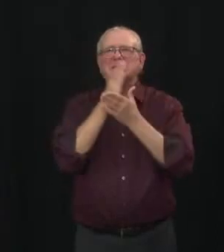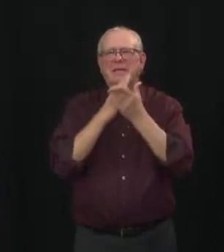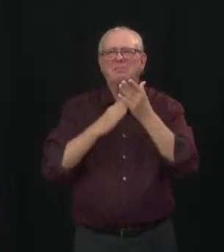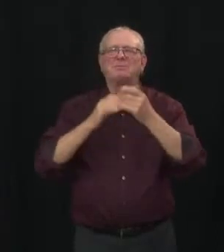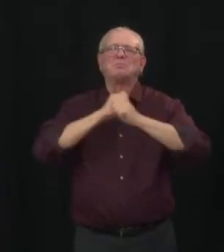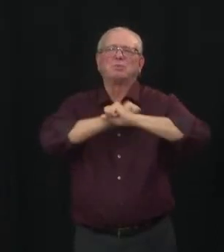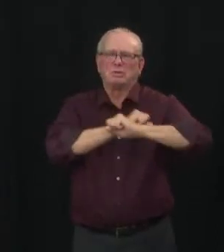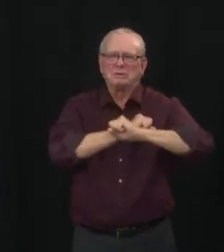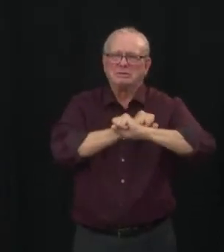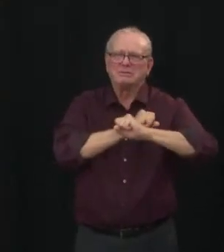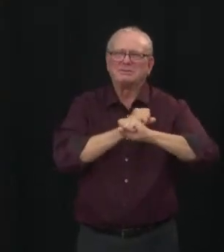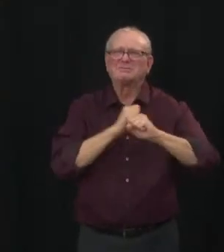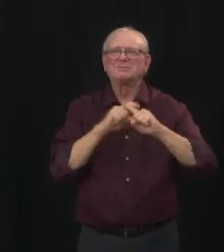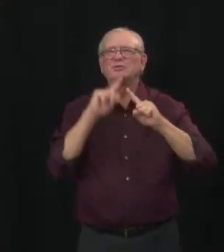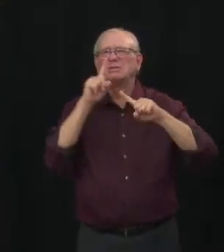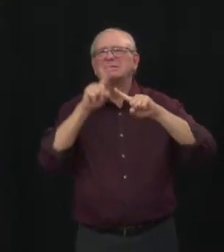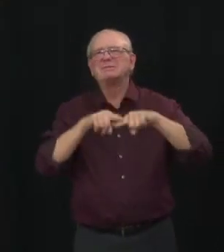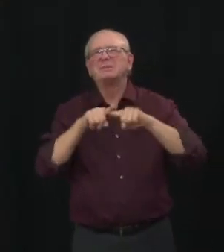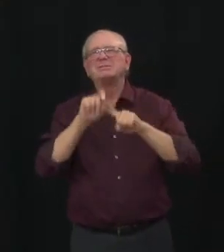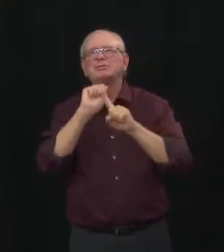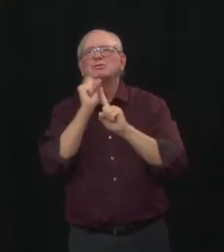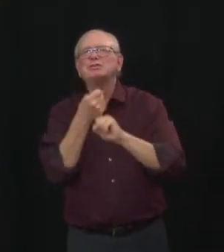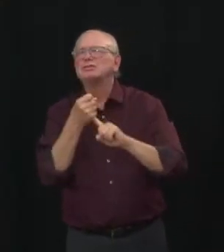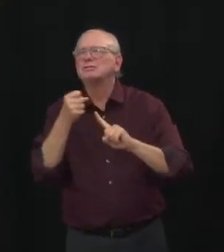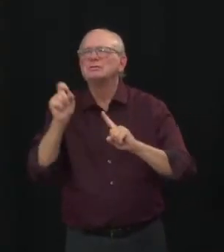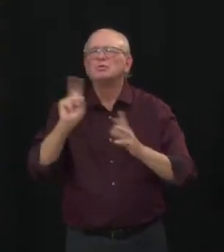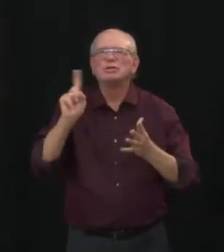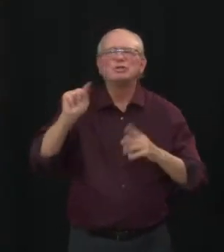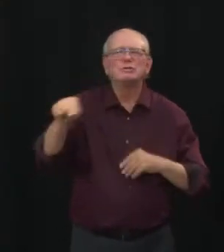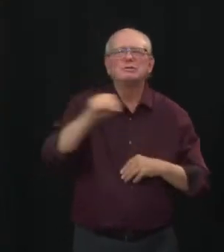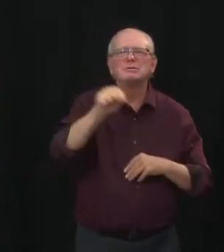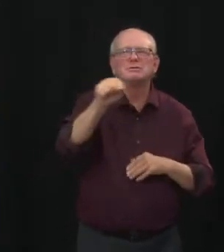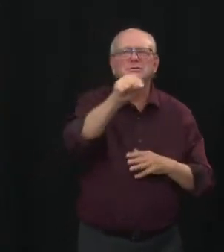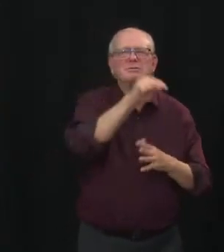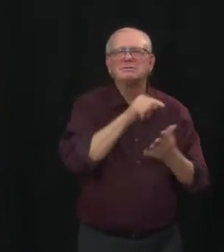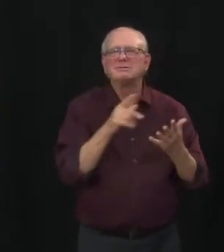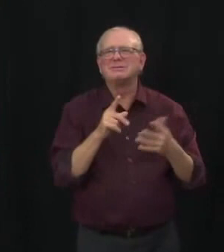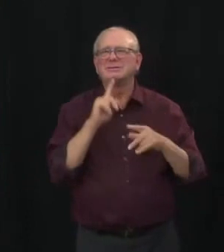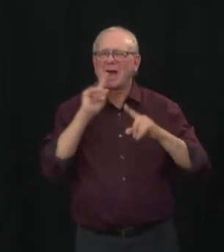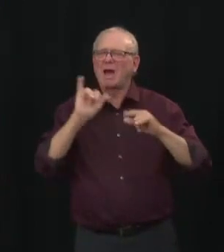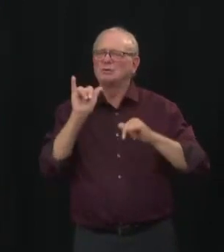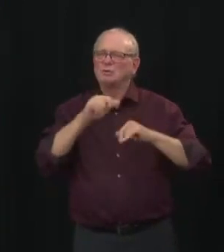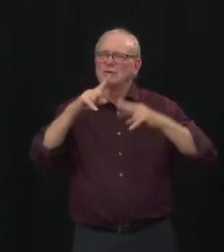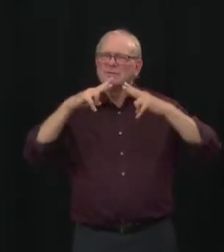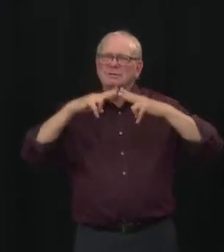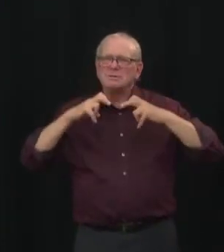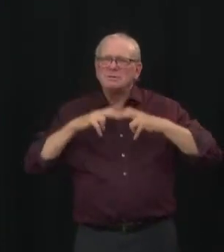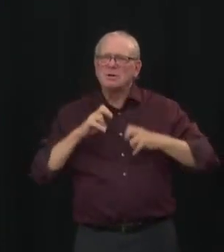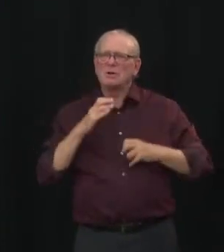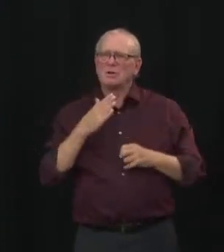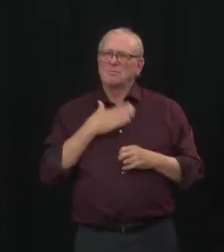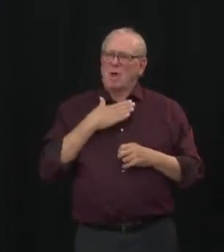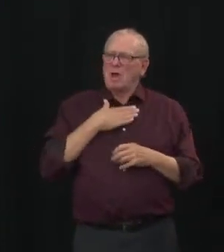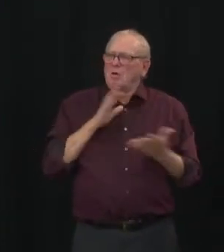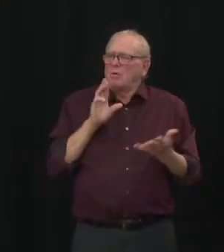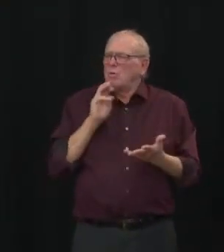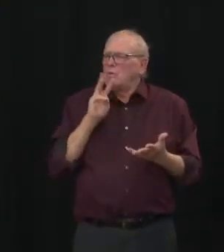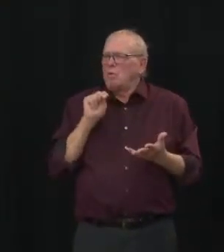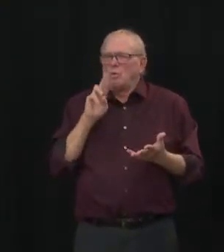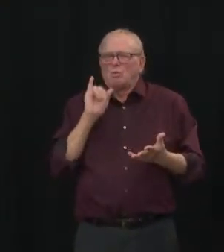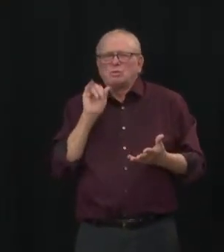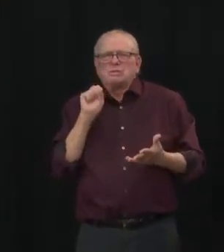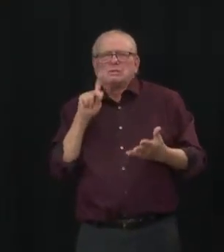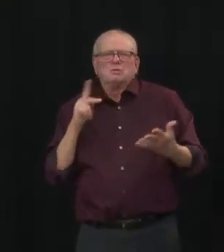protection that an individual needs based on their own risk factors, based on the people that they're with. Again, masking is a very